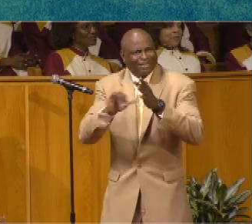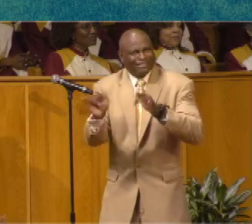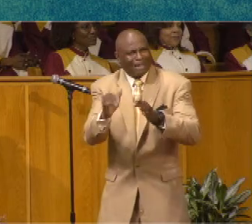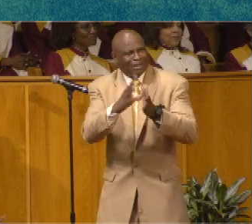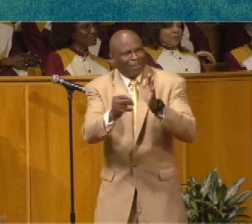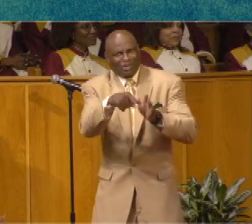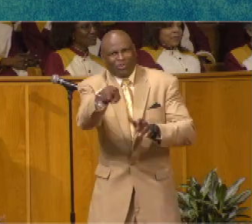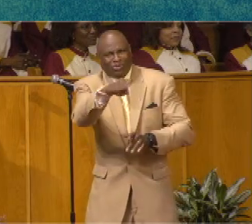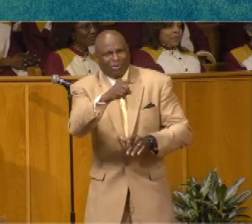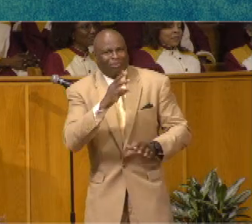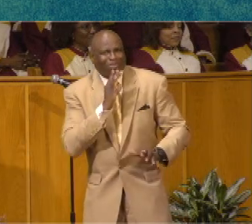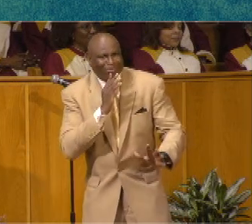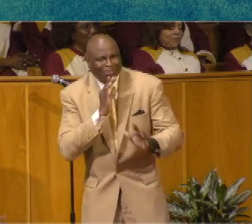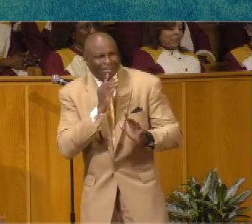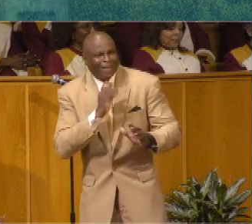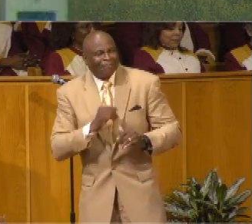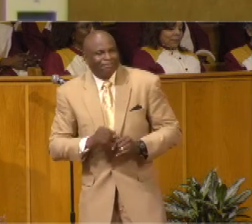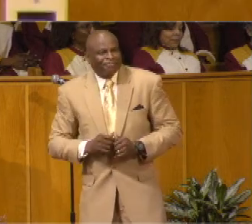Glossolalia.